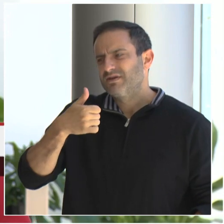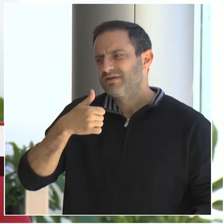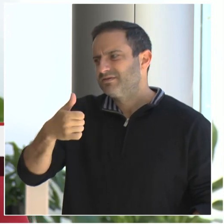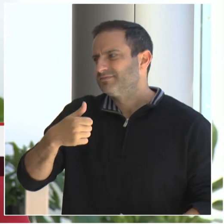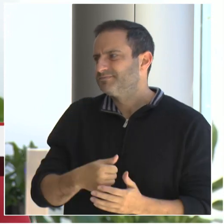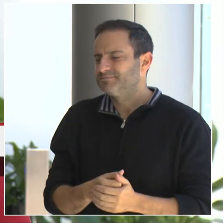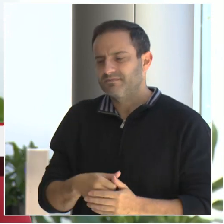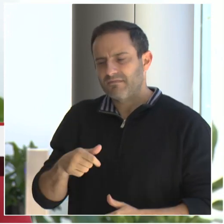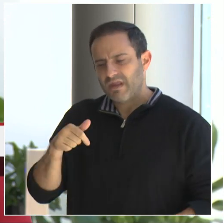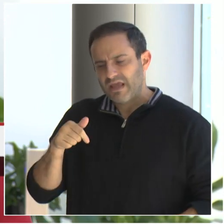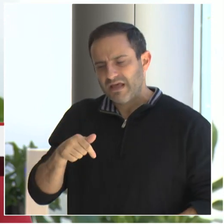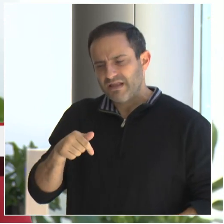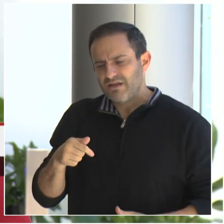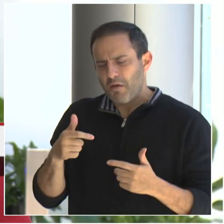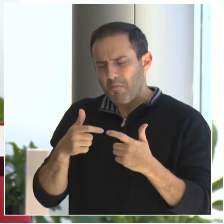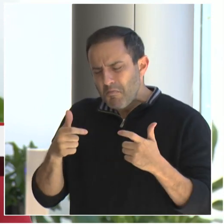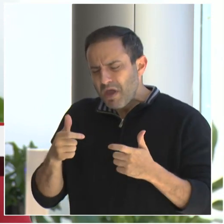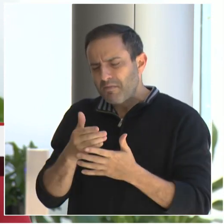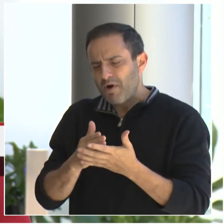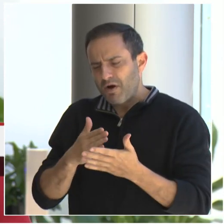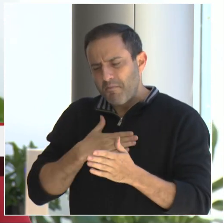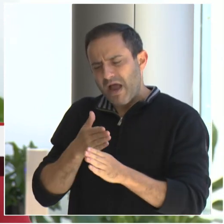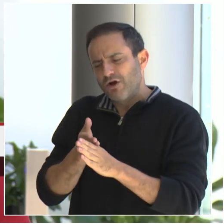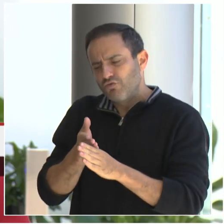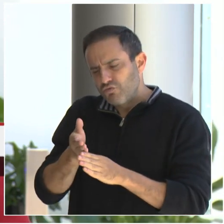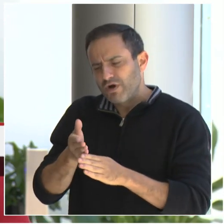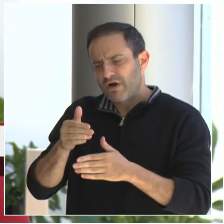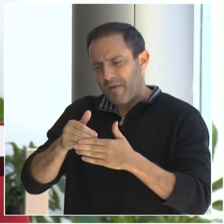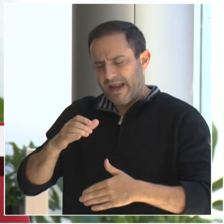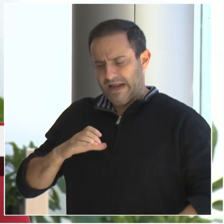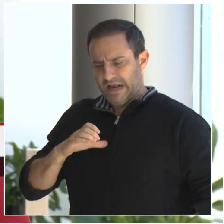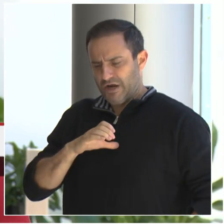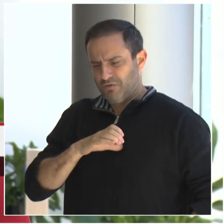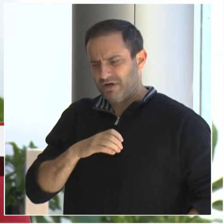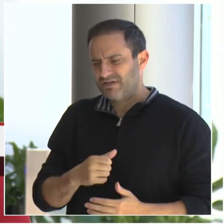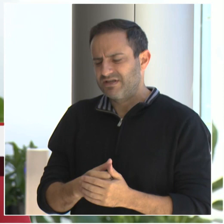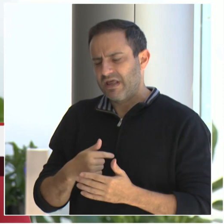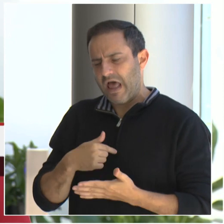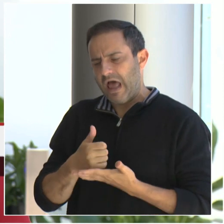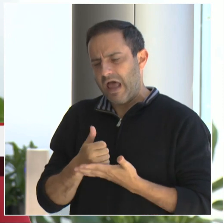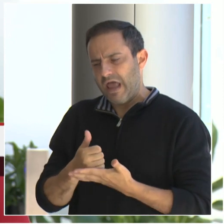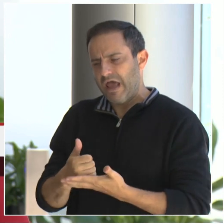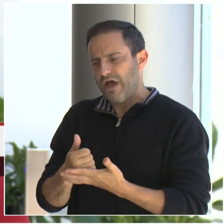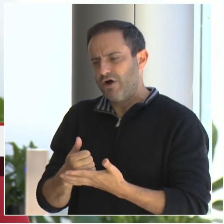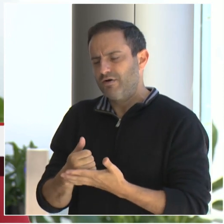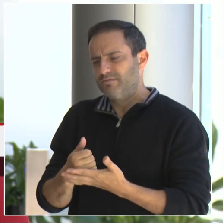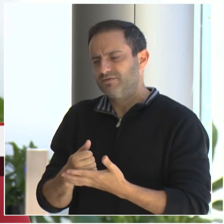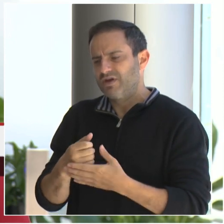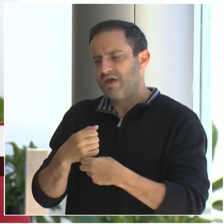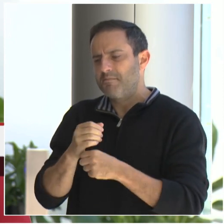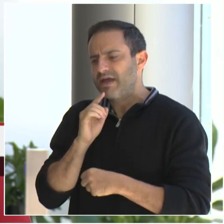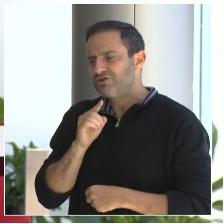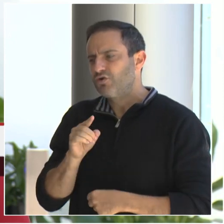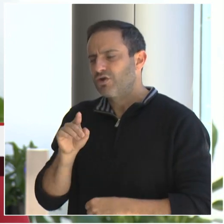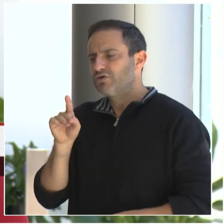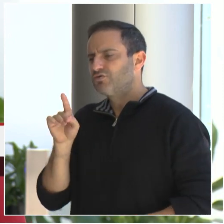own career in Congress. I helped secure the reauthorization of